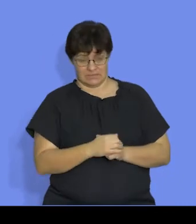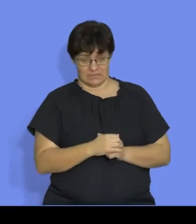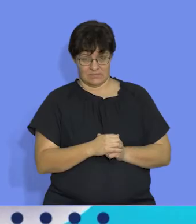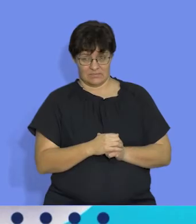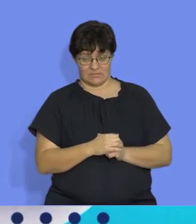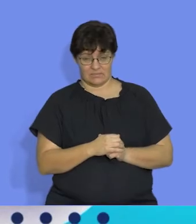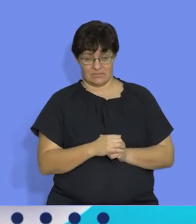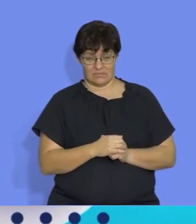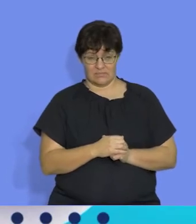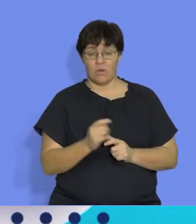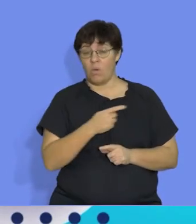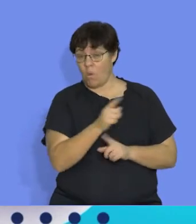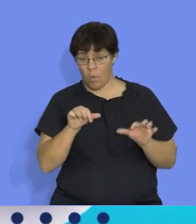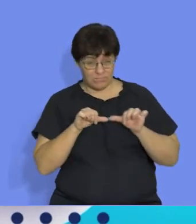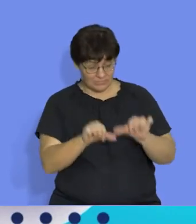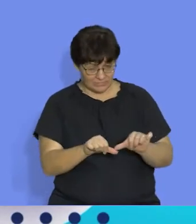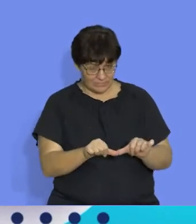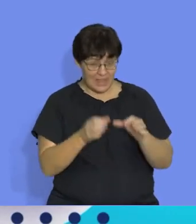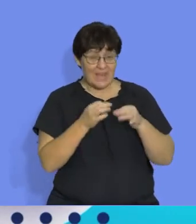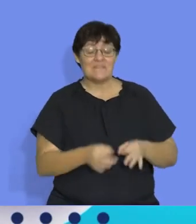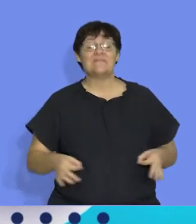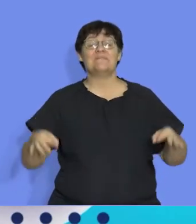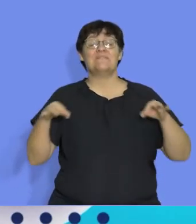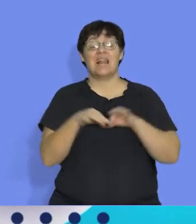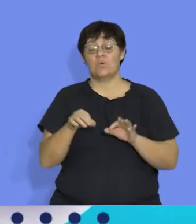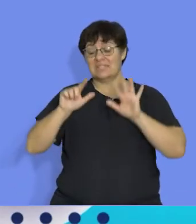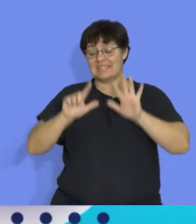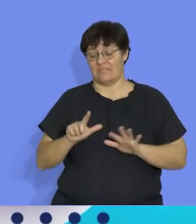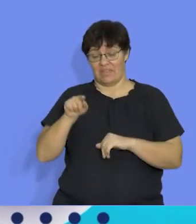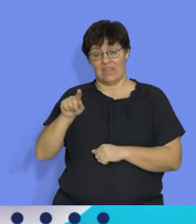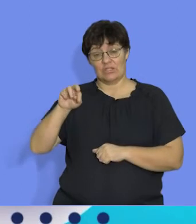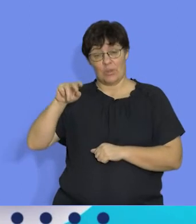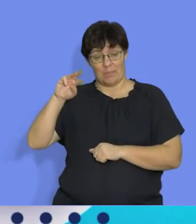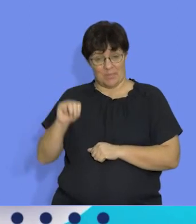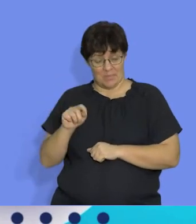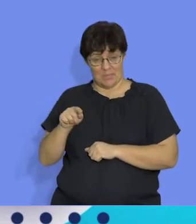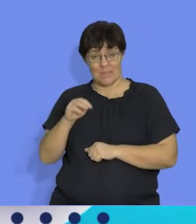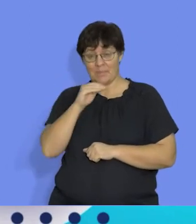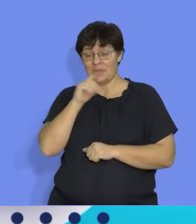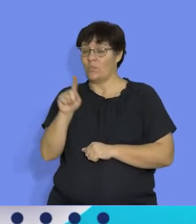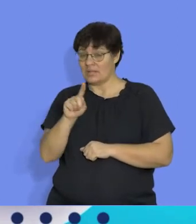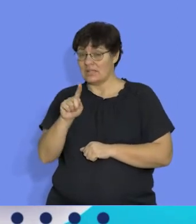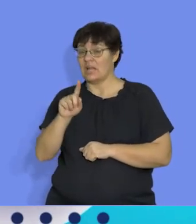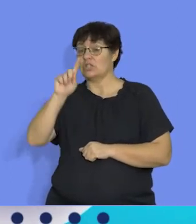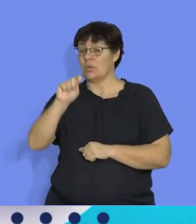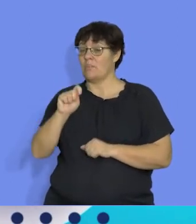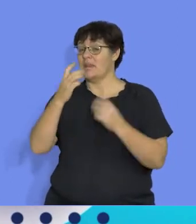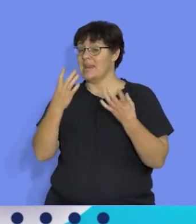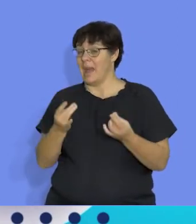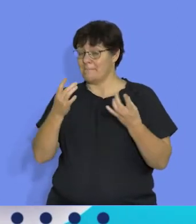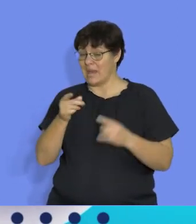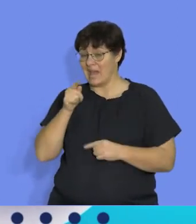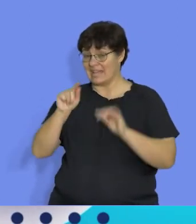Cool. I hope that everyone's with me that the value of the seventh term means that the term number for